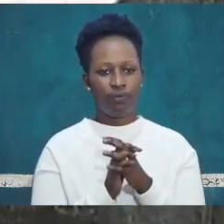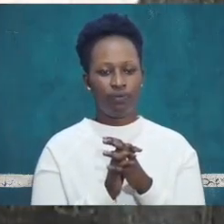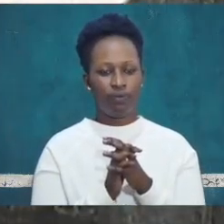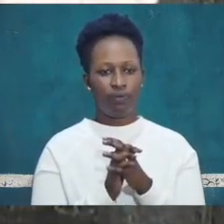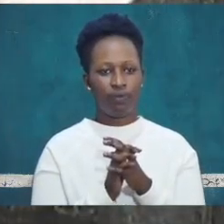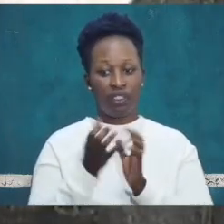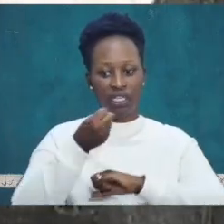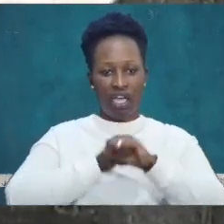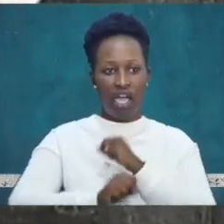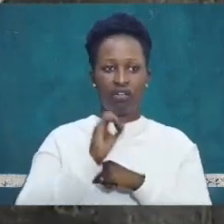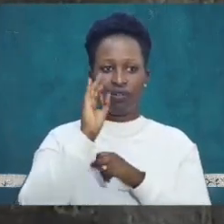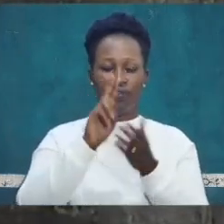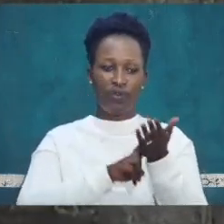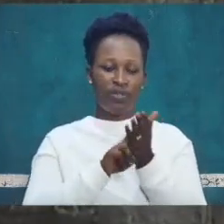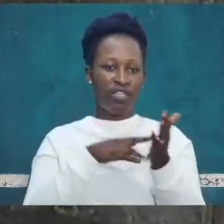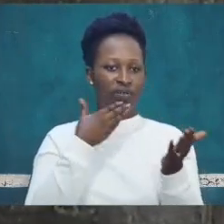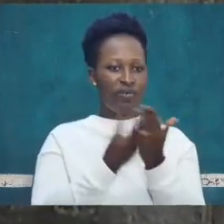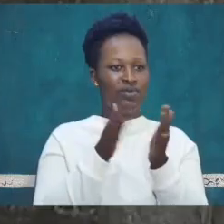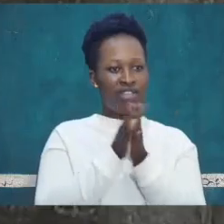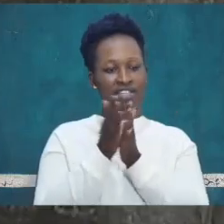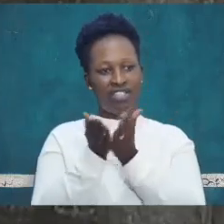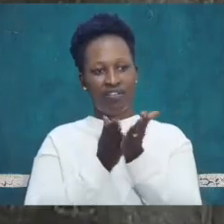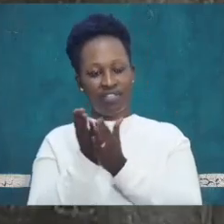the act of using goods and services to